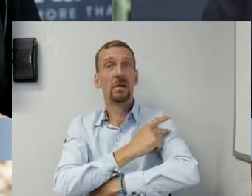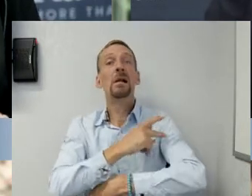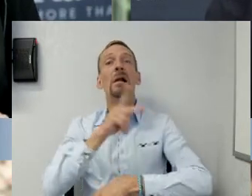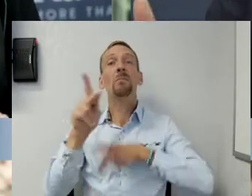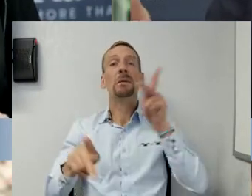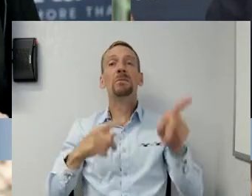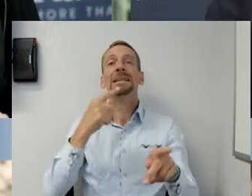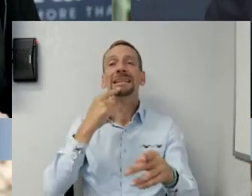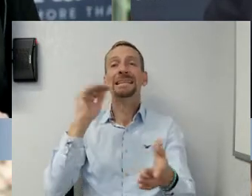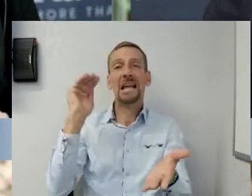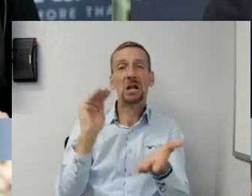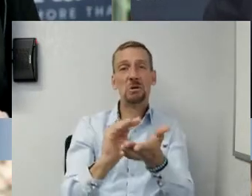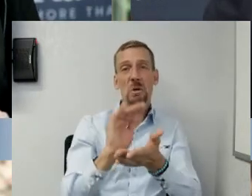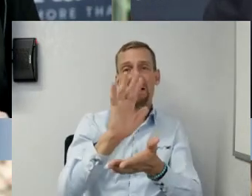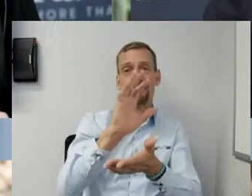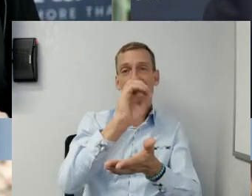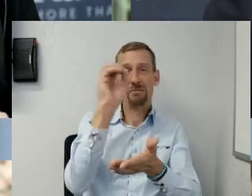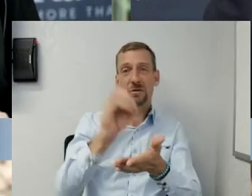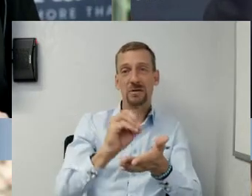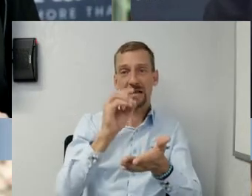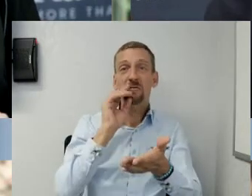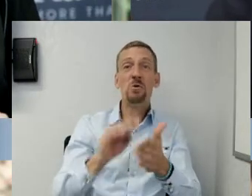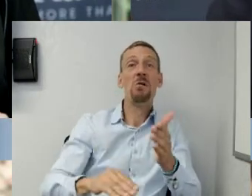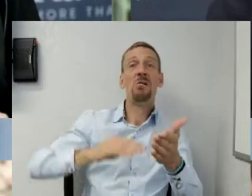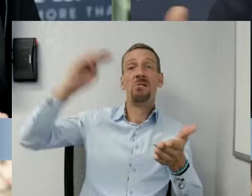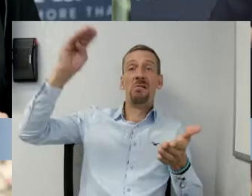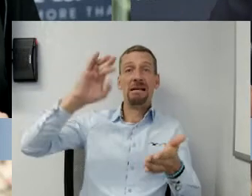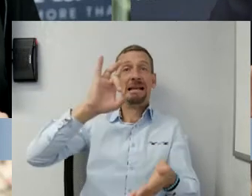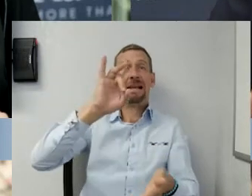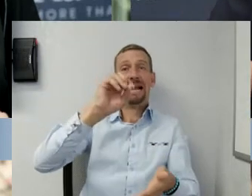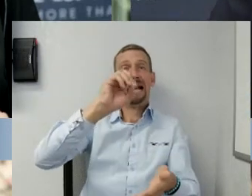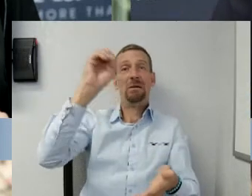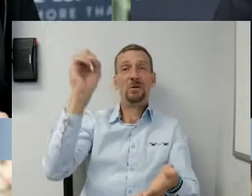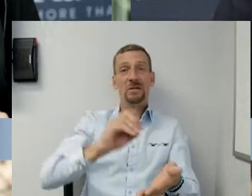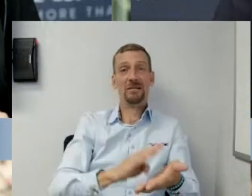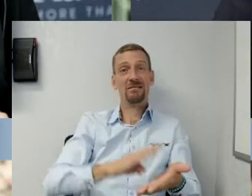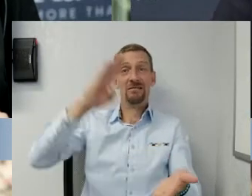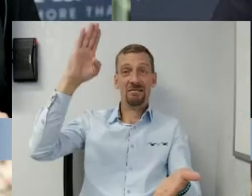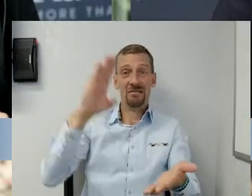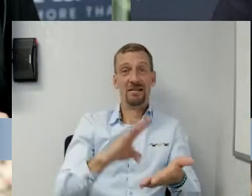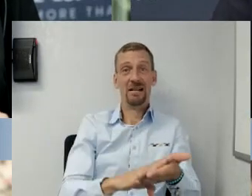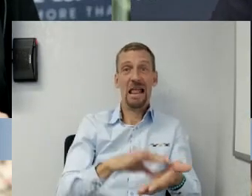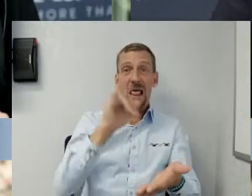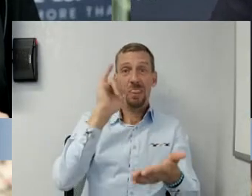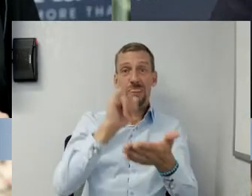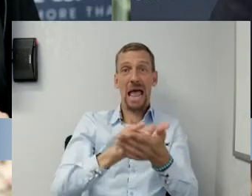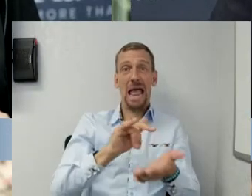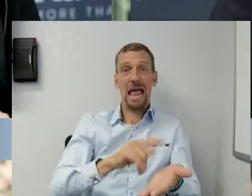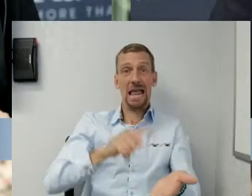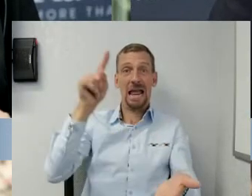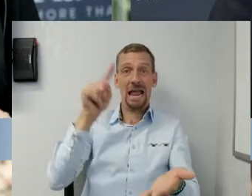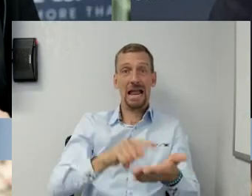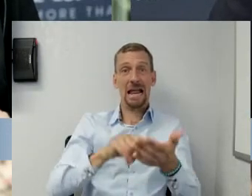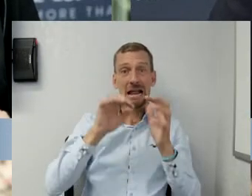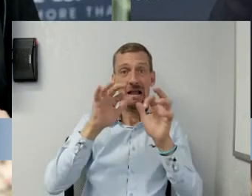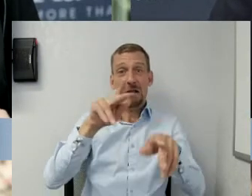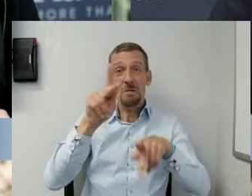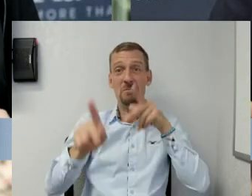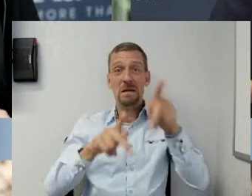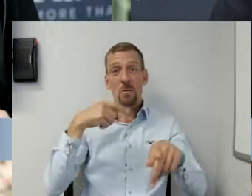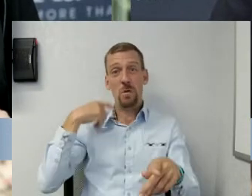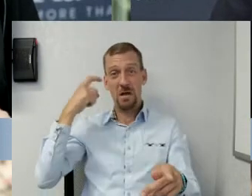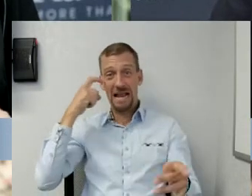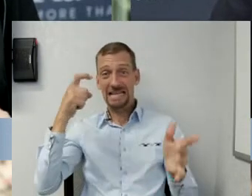as 5% to as high as 80%. And it's really that population that we were hoping to identify, that we